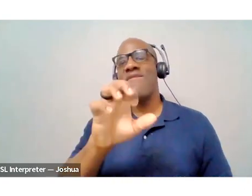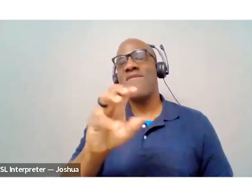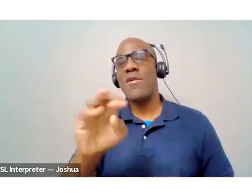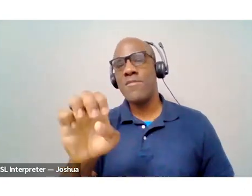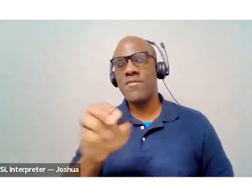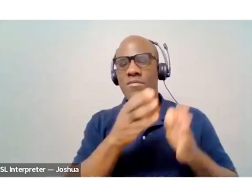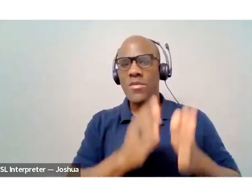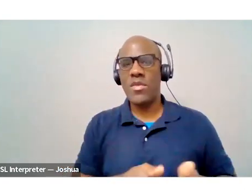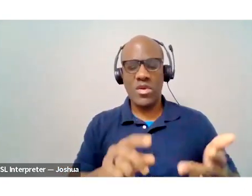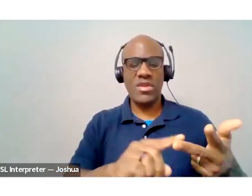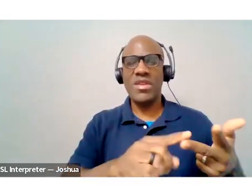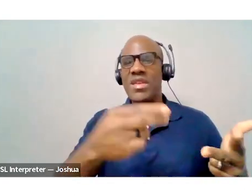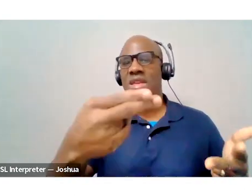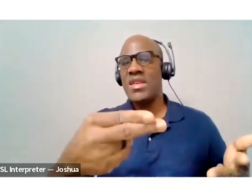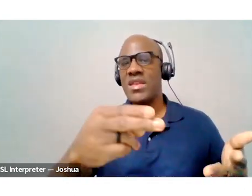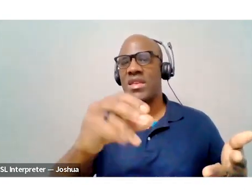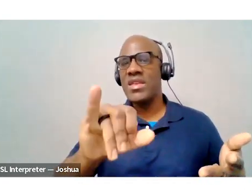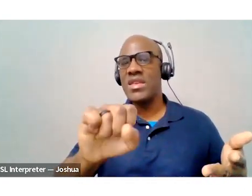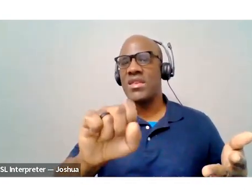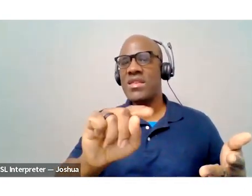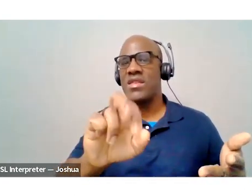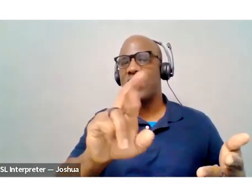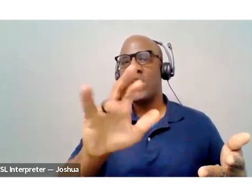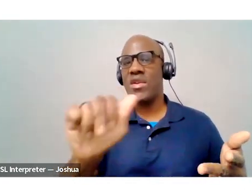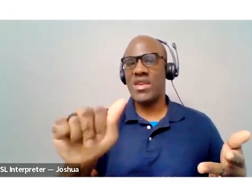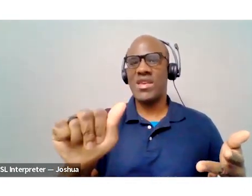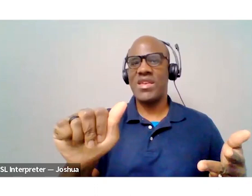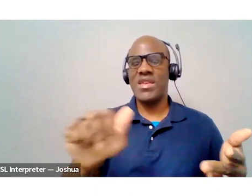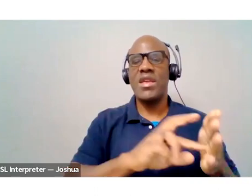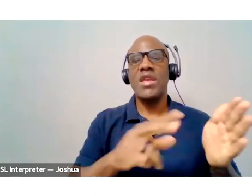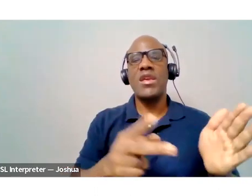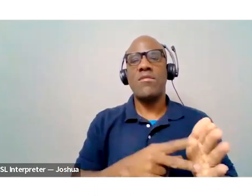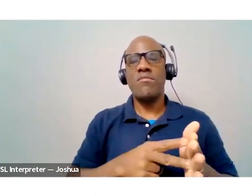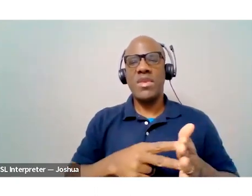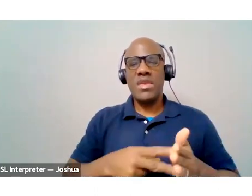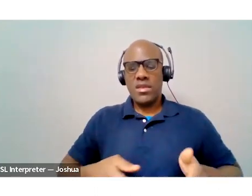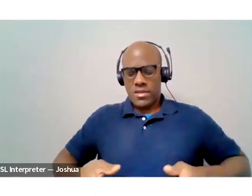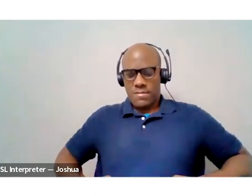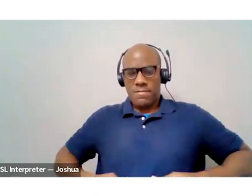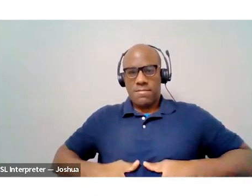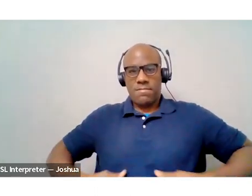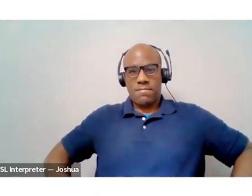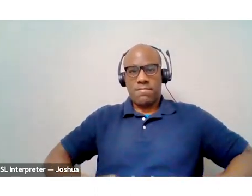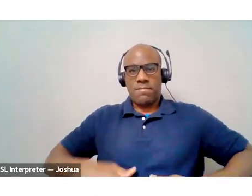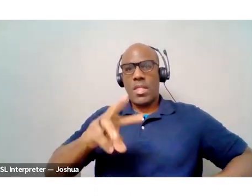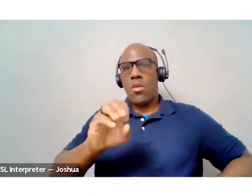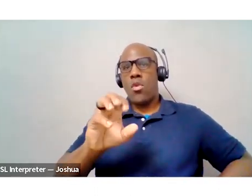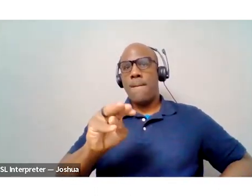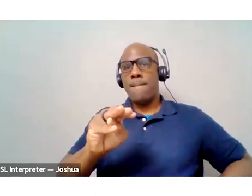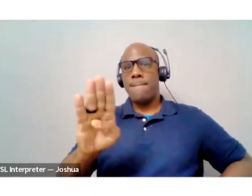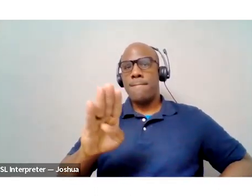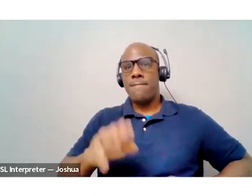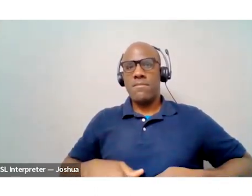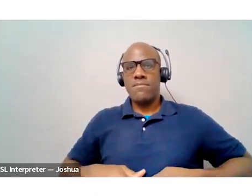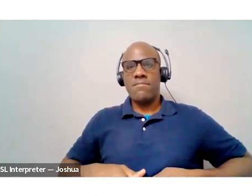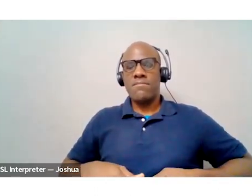Hysteria. Hysteria was the one I spent the most time on. It means dysfunction of the womb and goes all the way back to Aristotle